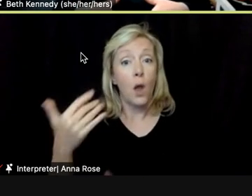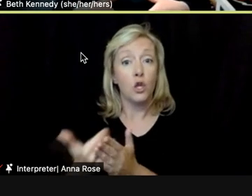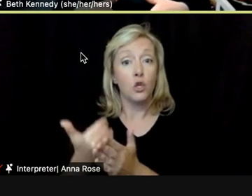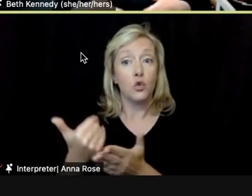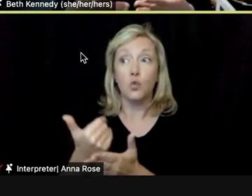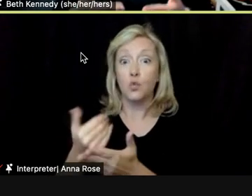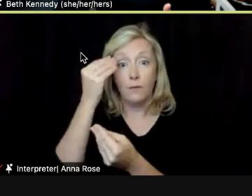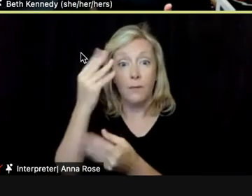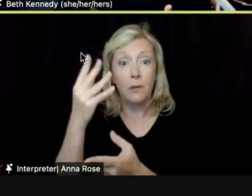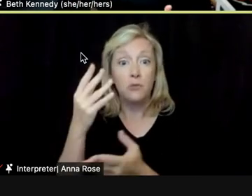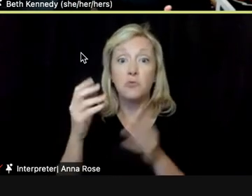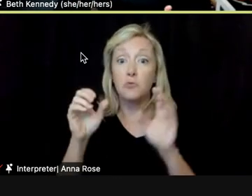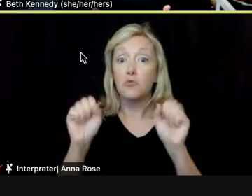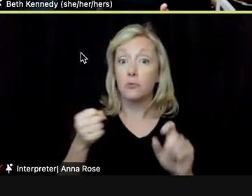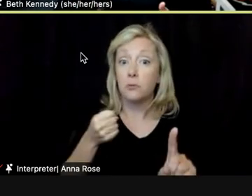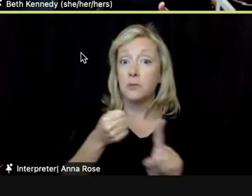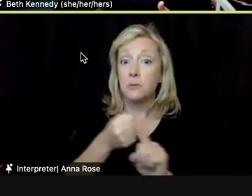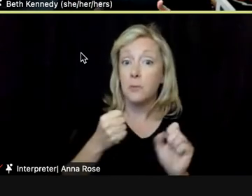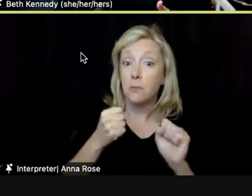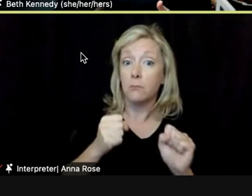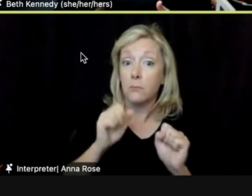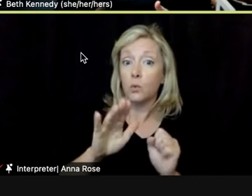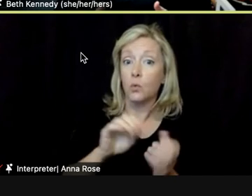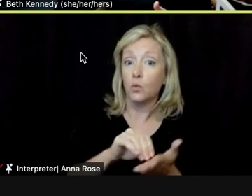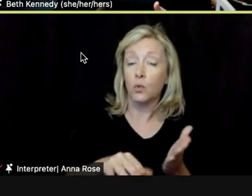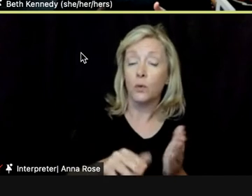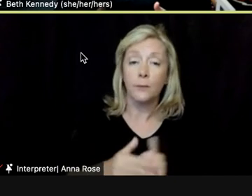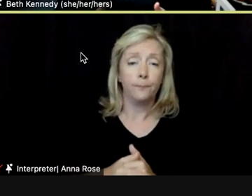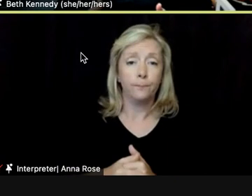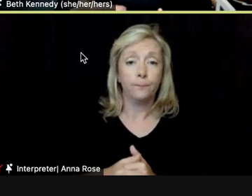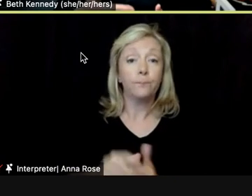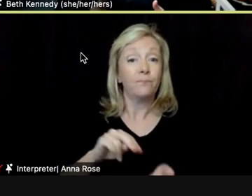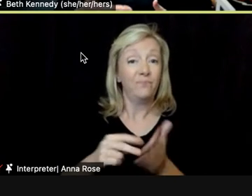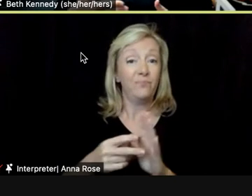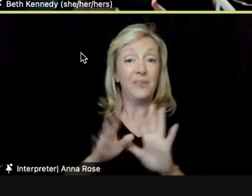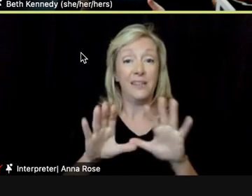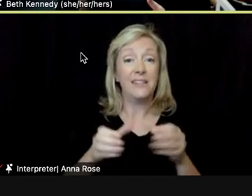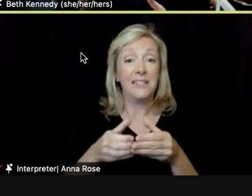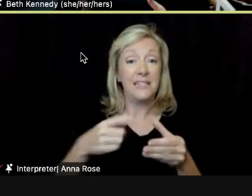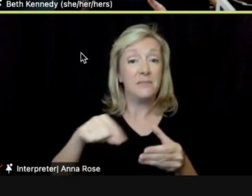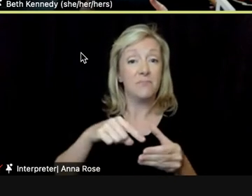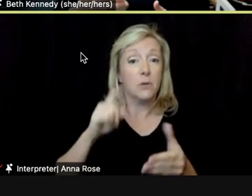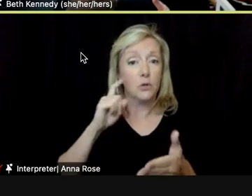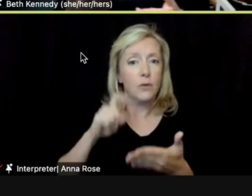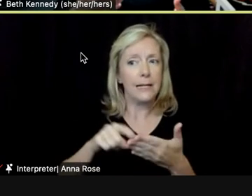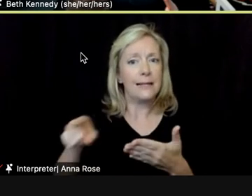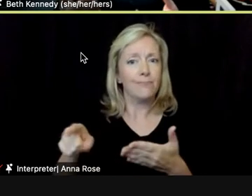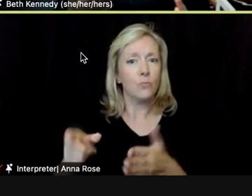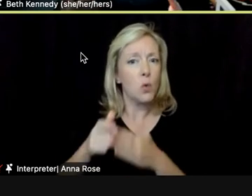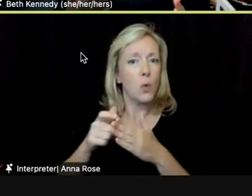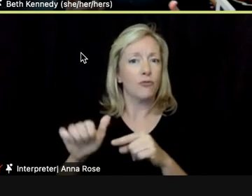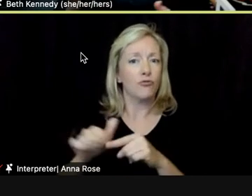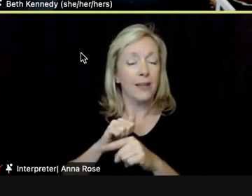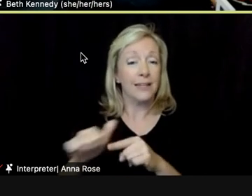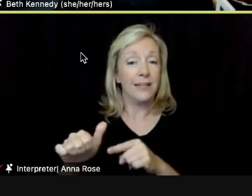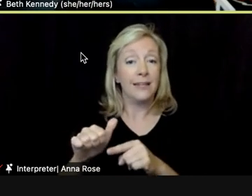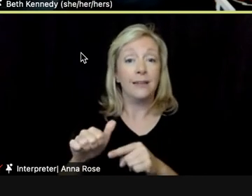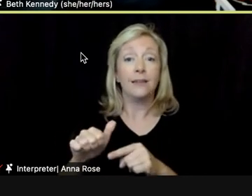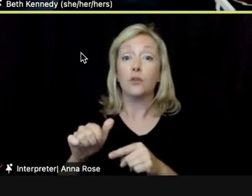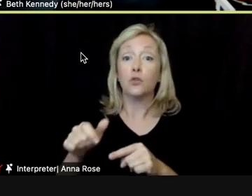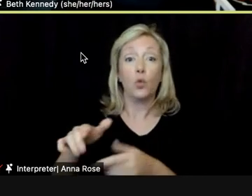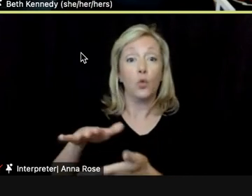the team needs to respect that too. And districts need to make sure that there's time and some funding to make sure that